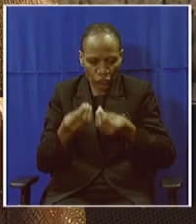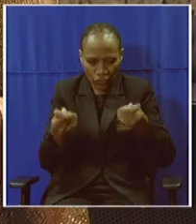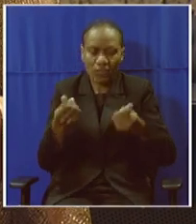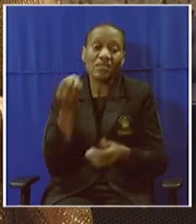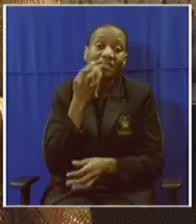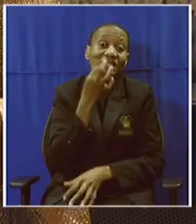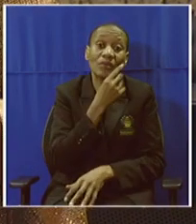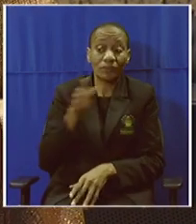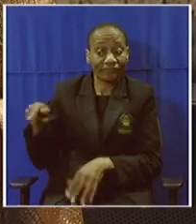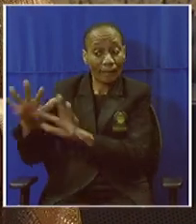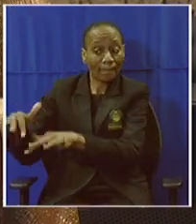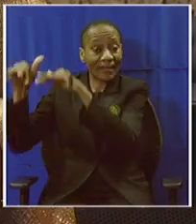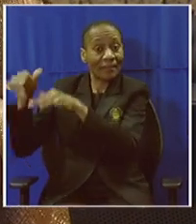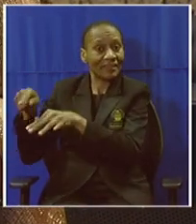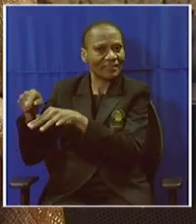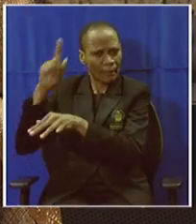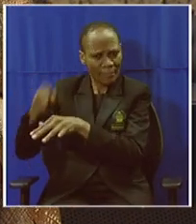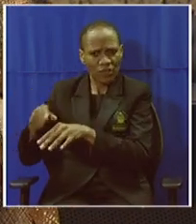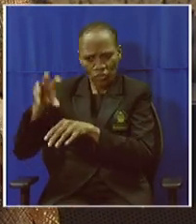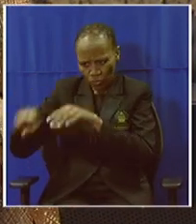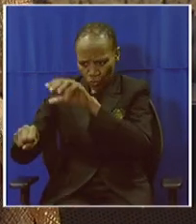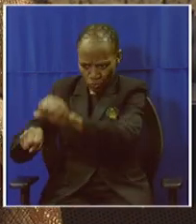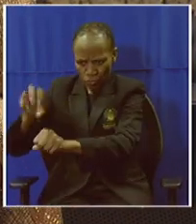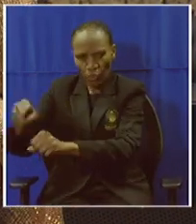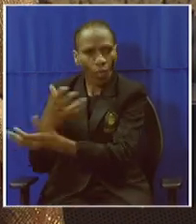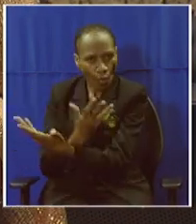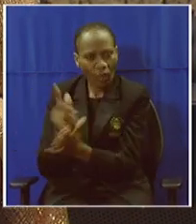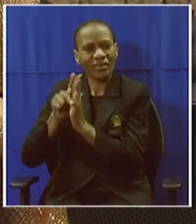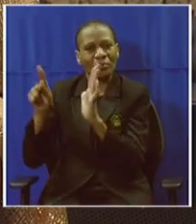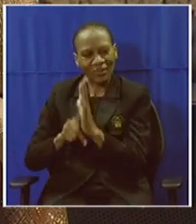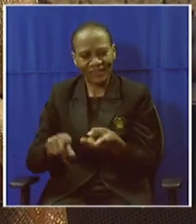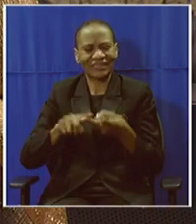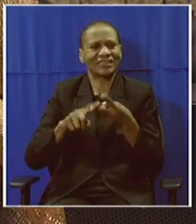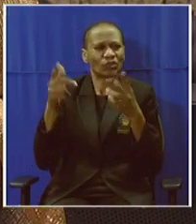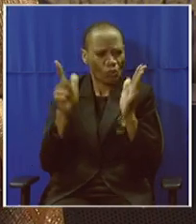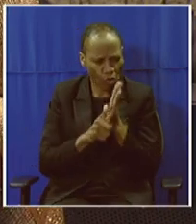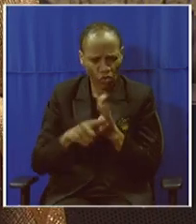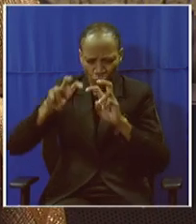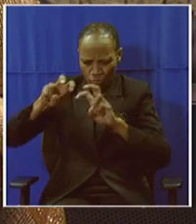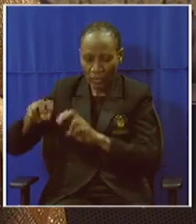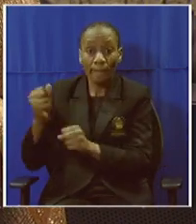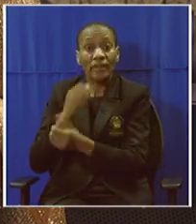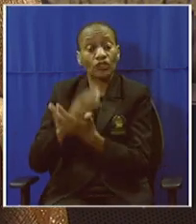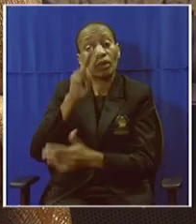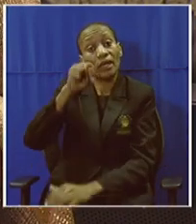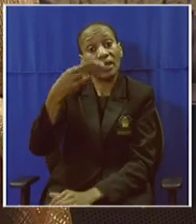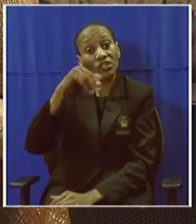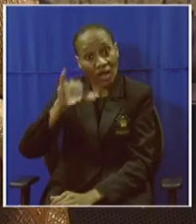Parliament to take all legal and policy measures to achieve universal health coverage by